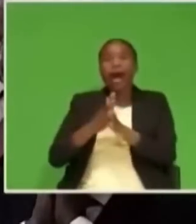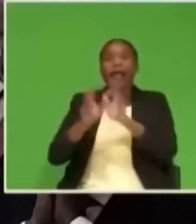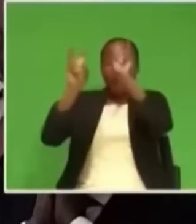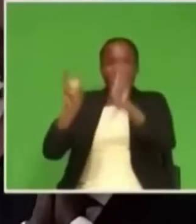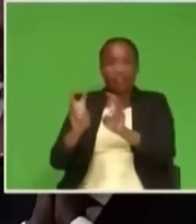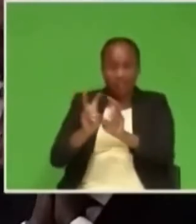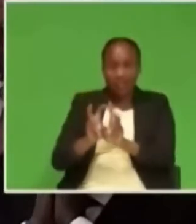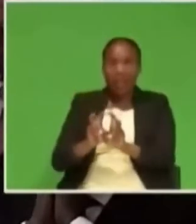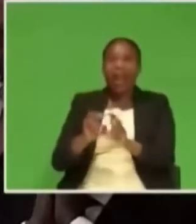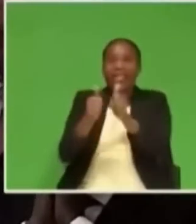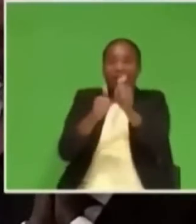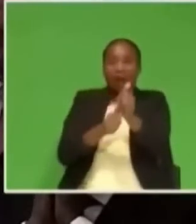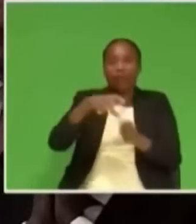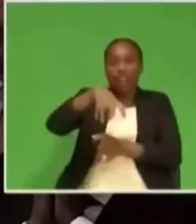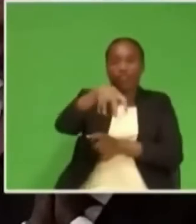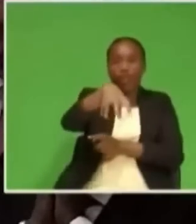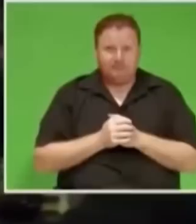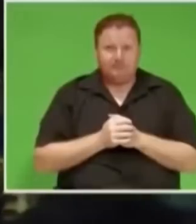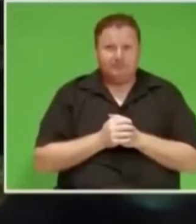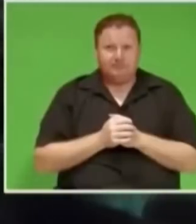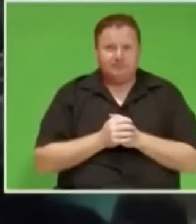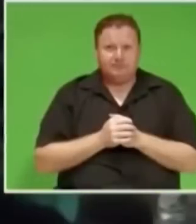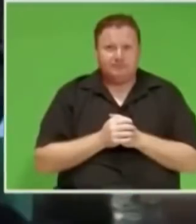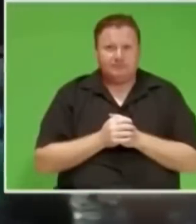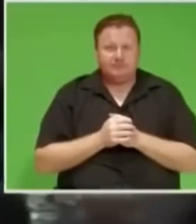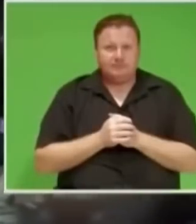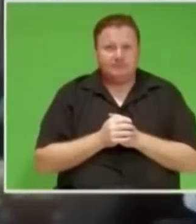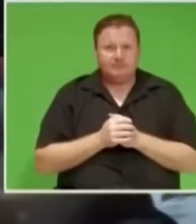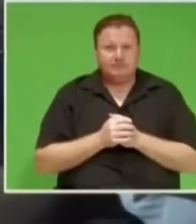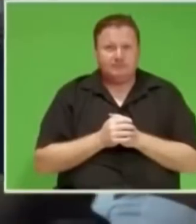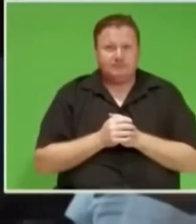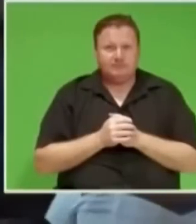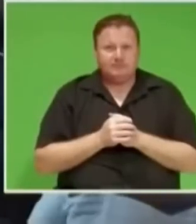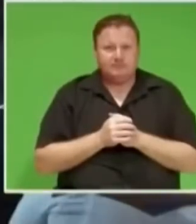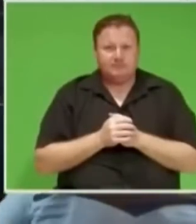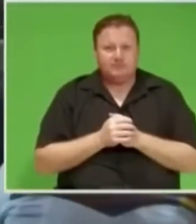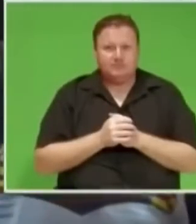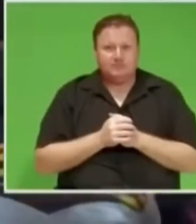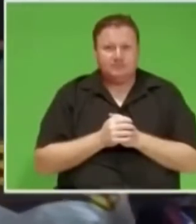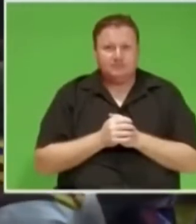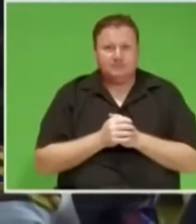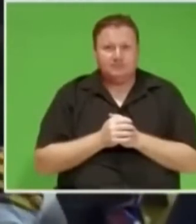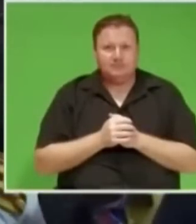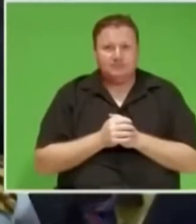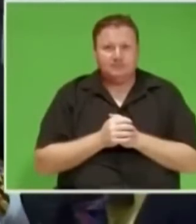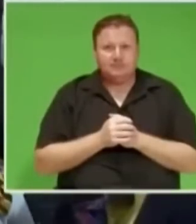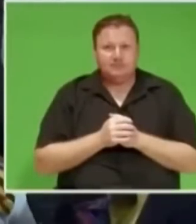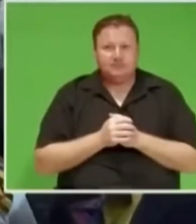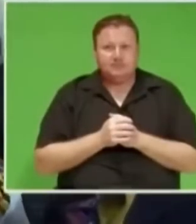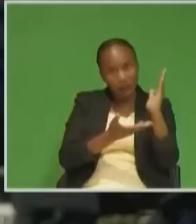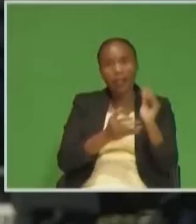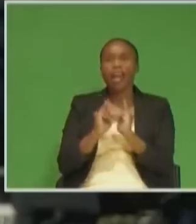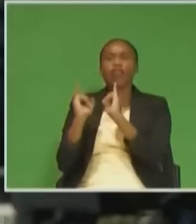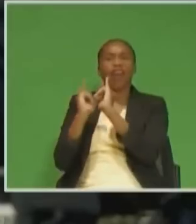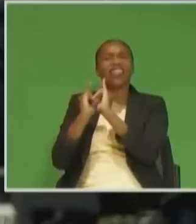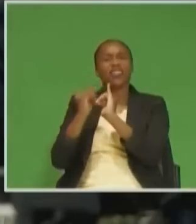disruption to South Africa's electricity supply led to President Cyril Ramaphosa declaring a national